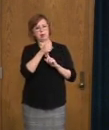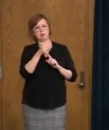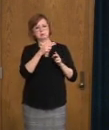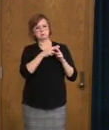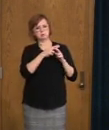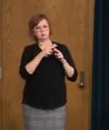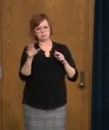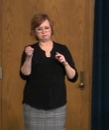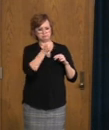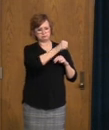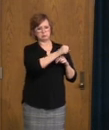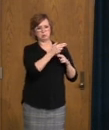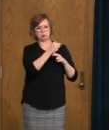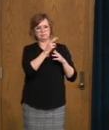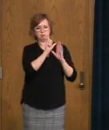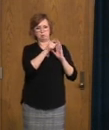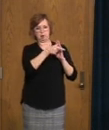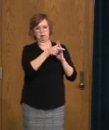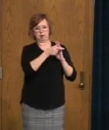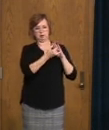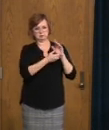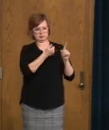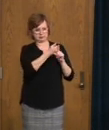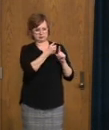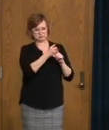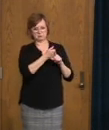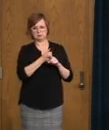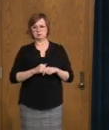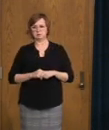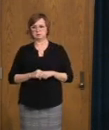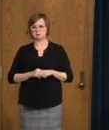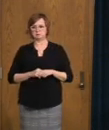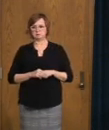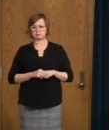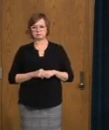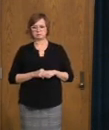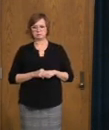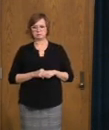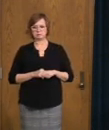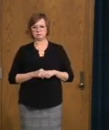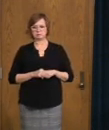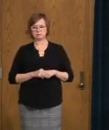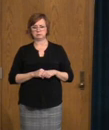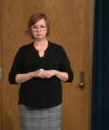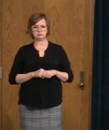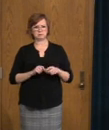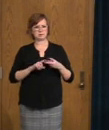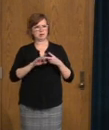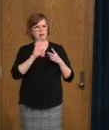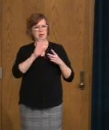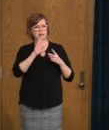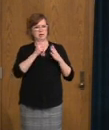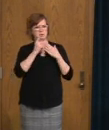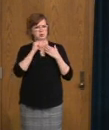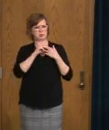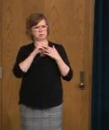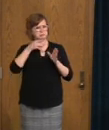support to them in those various locations. I'm not familiar with in terms of the kids